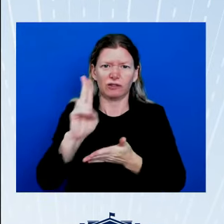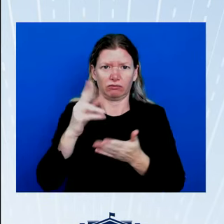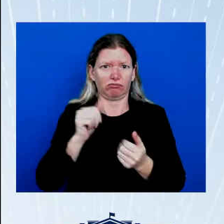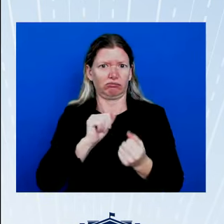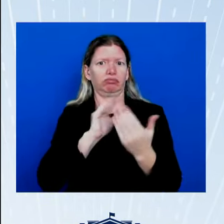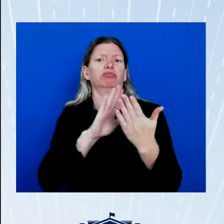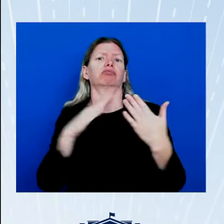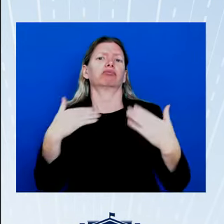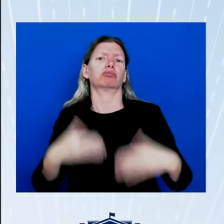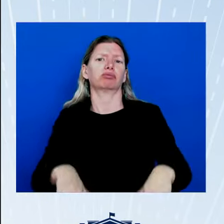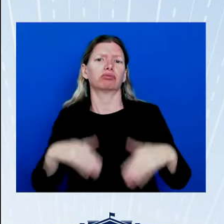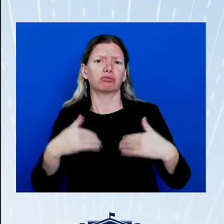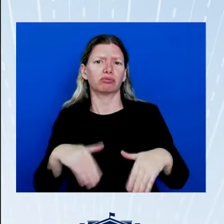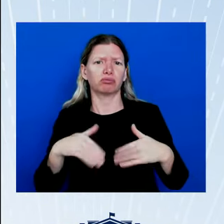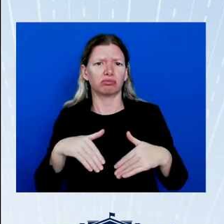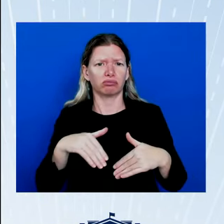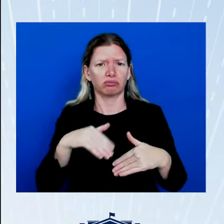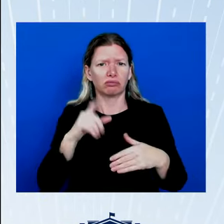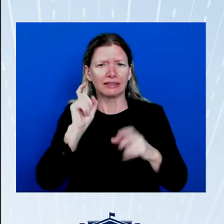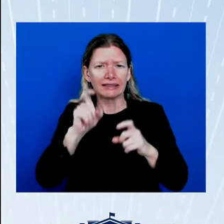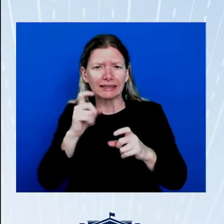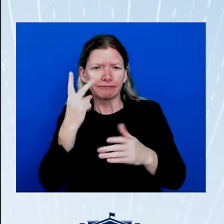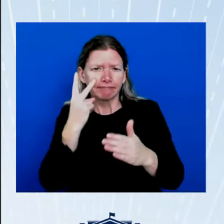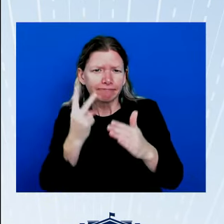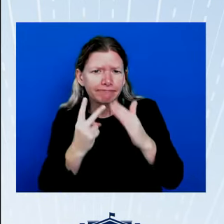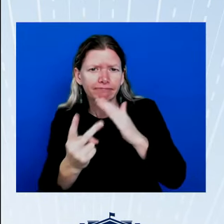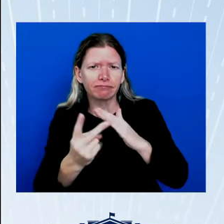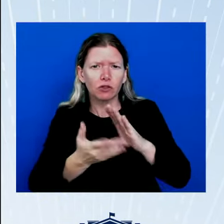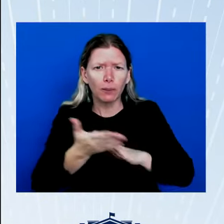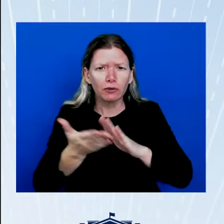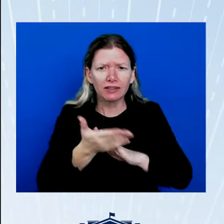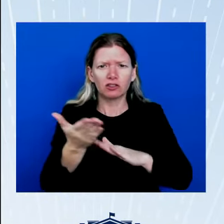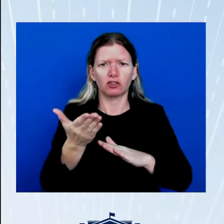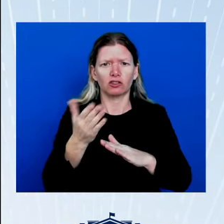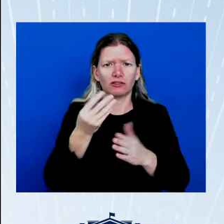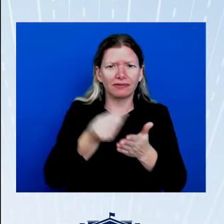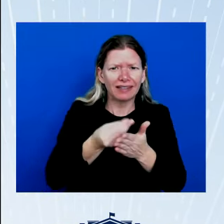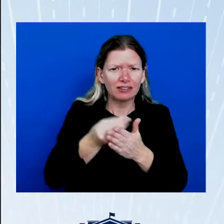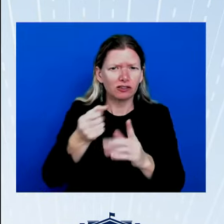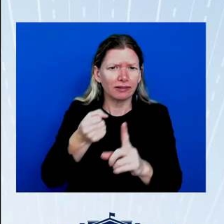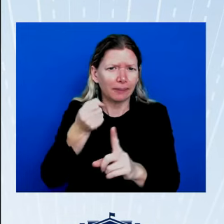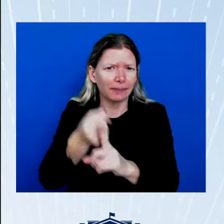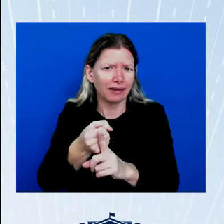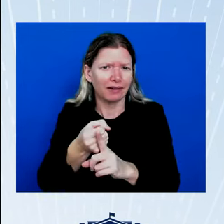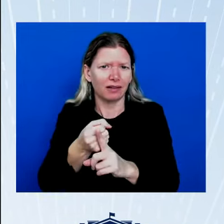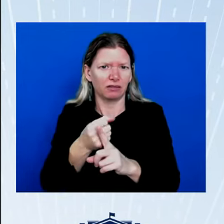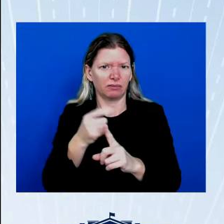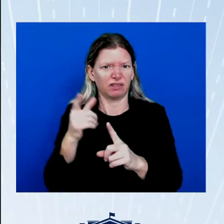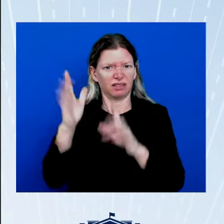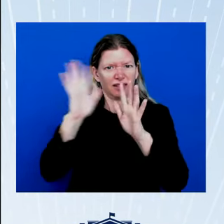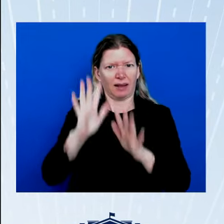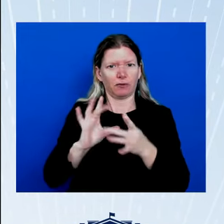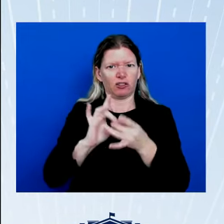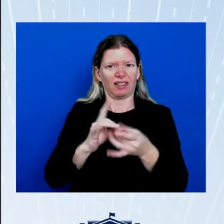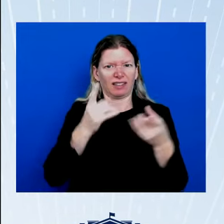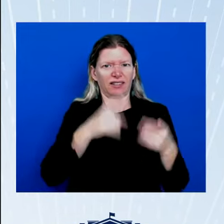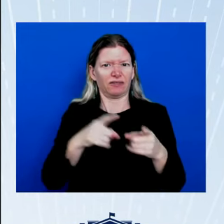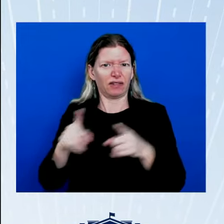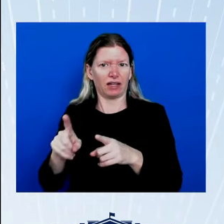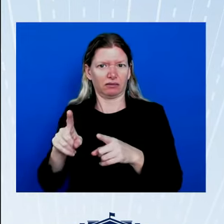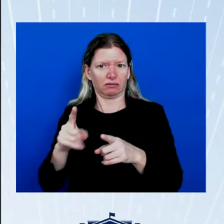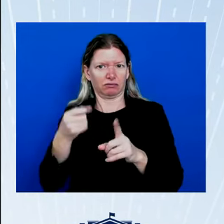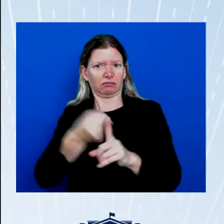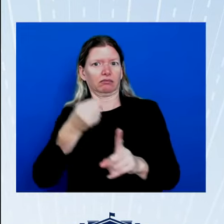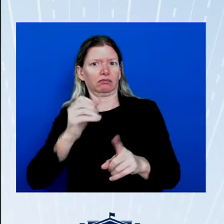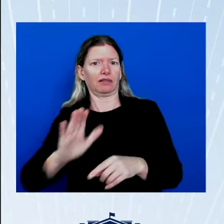events on their institutions, while also reducing their own impact on the environment. NEH's new Climate Smart